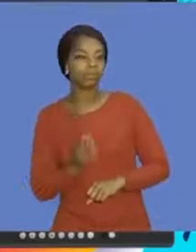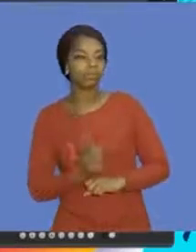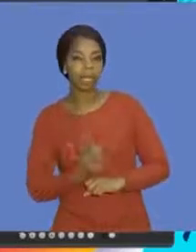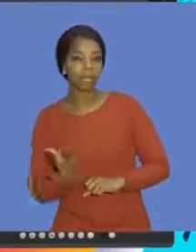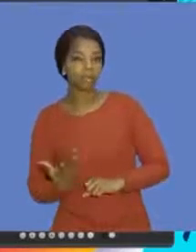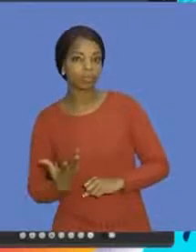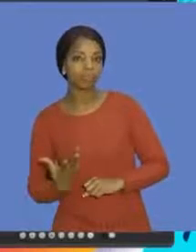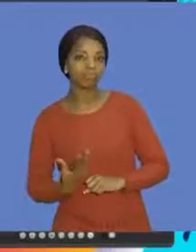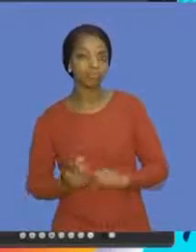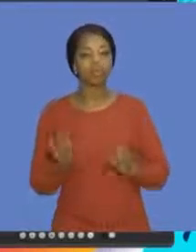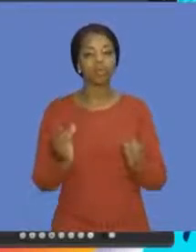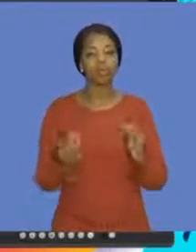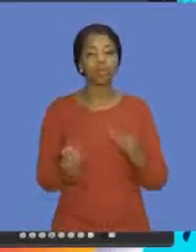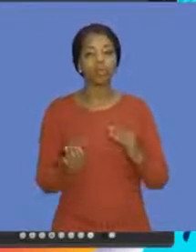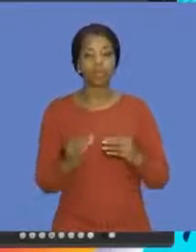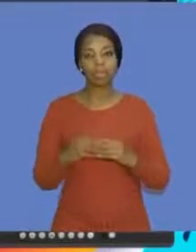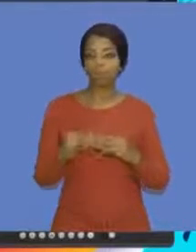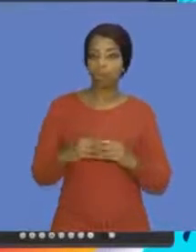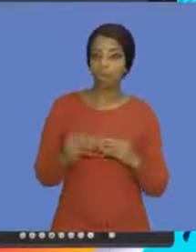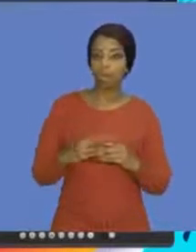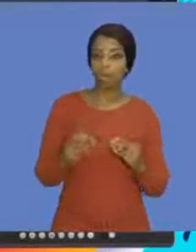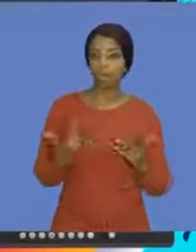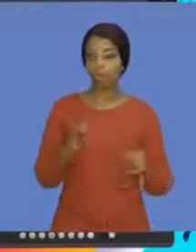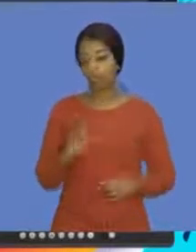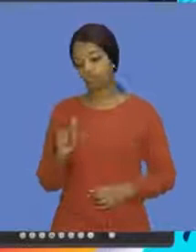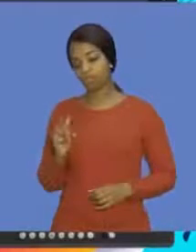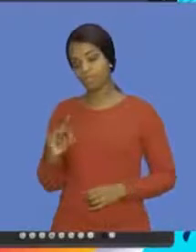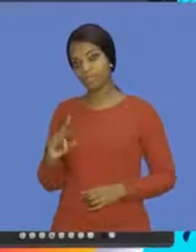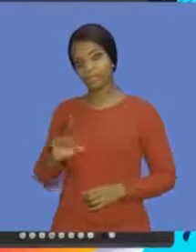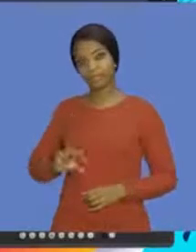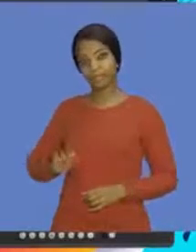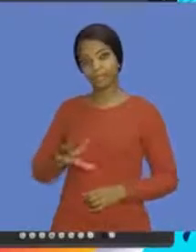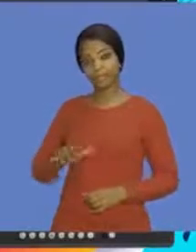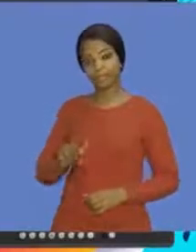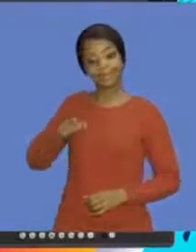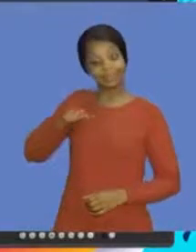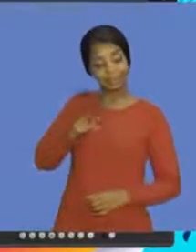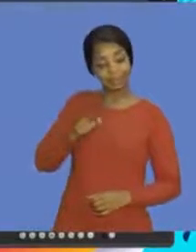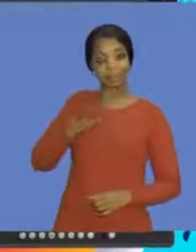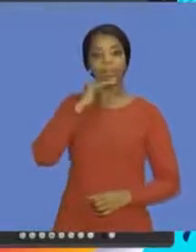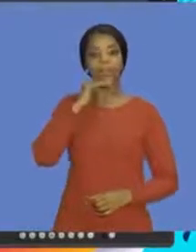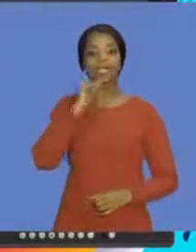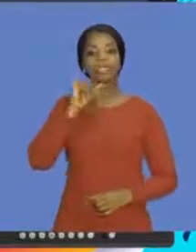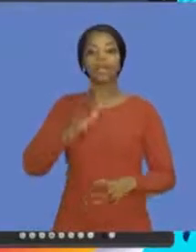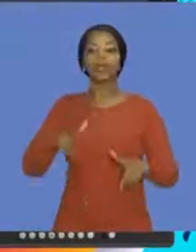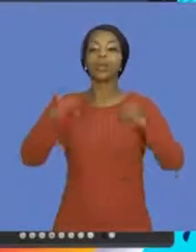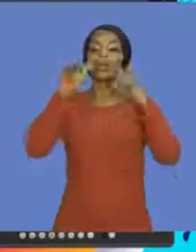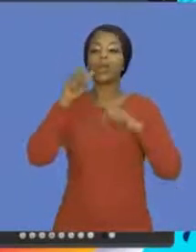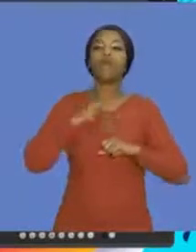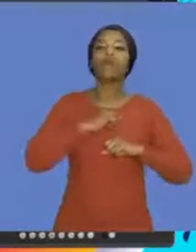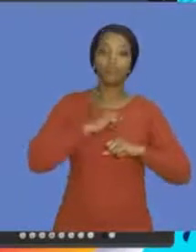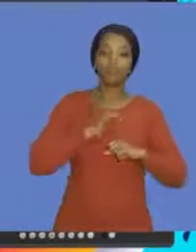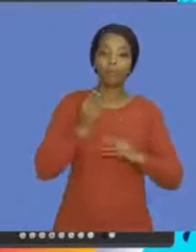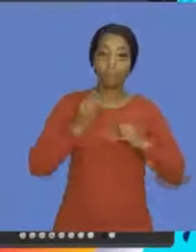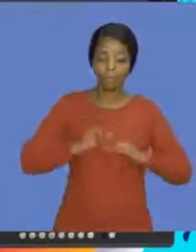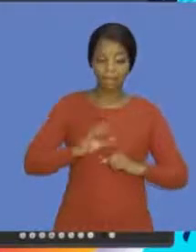or to the dollar as well. So those are the things that we are talking about. So this actually tells you whether our